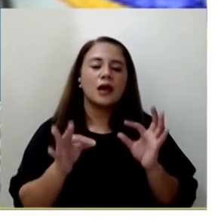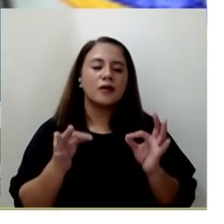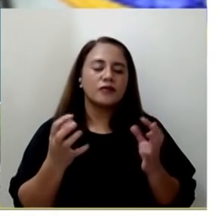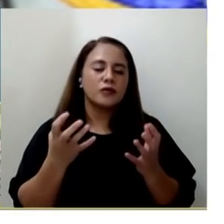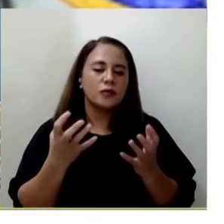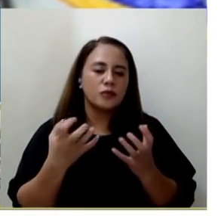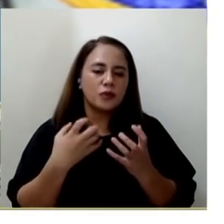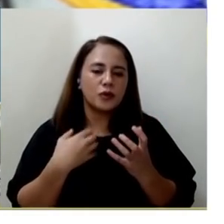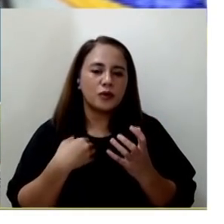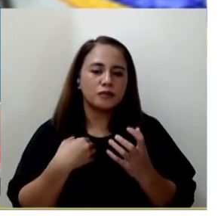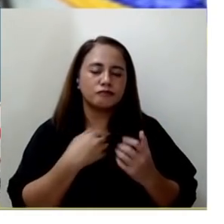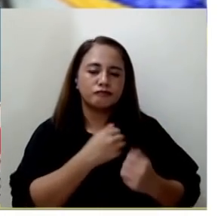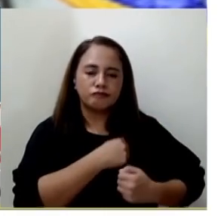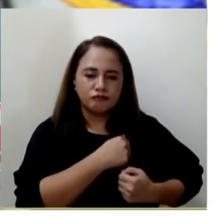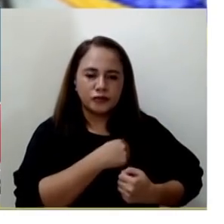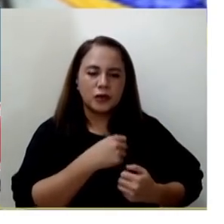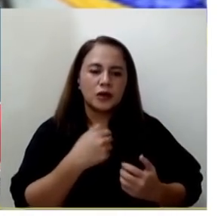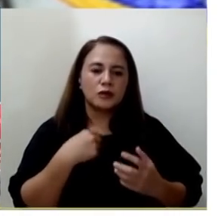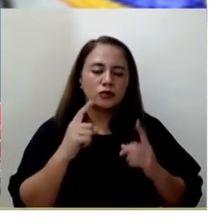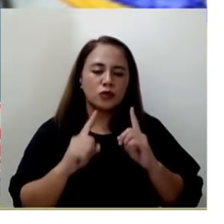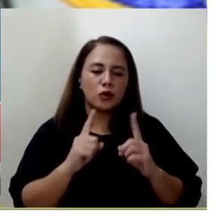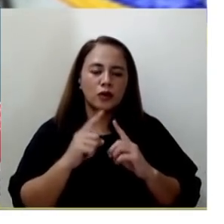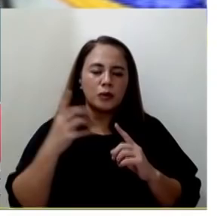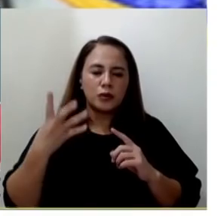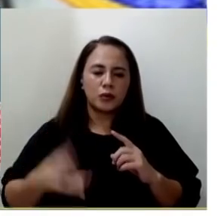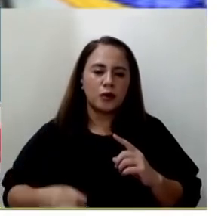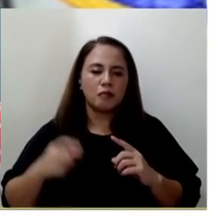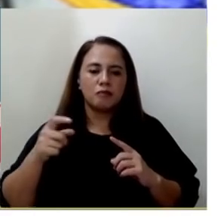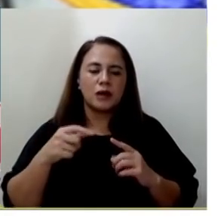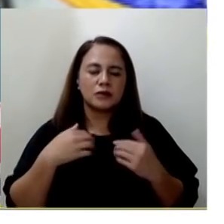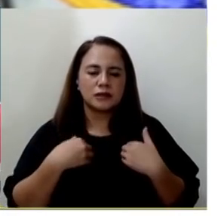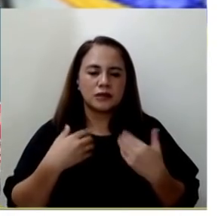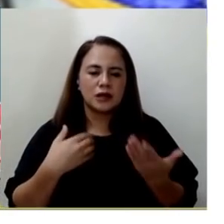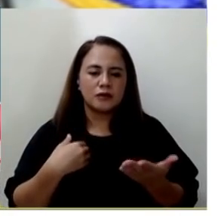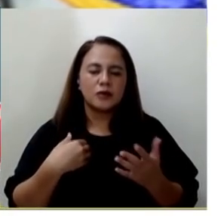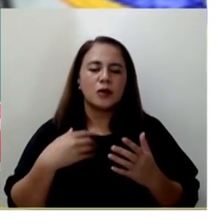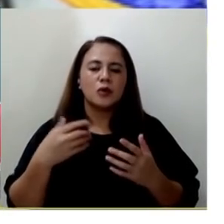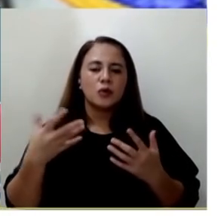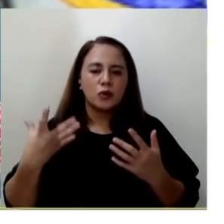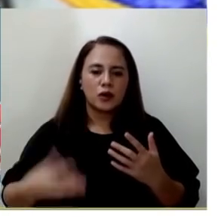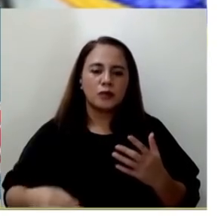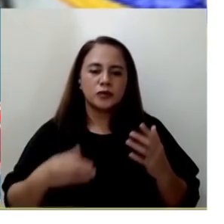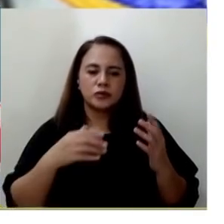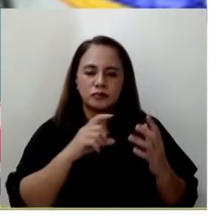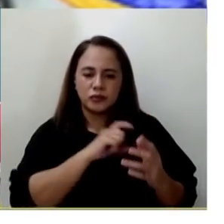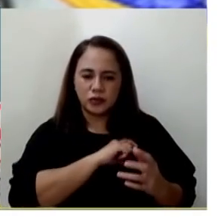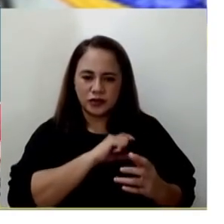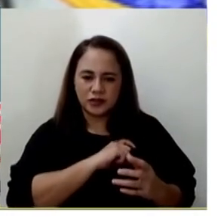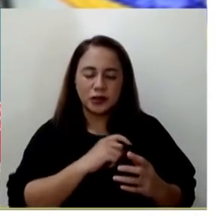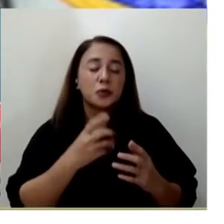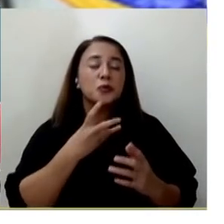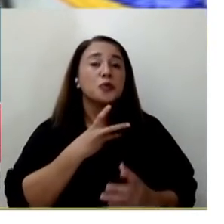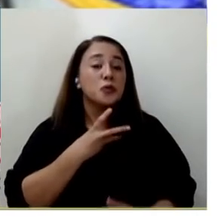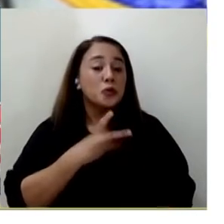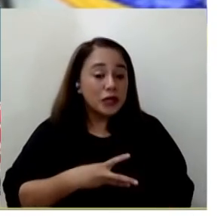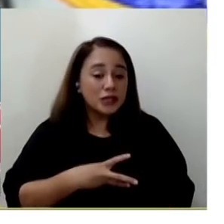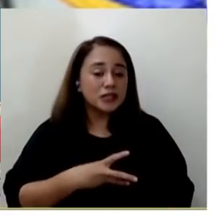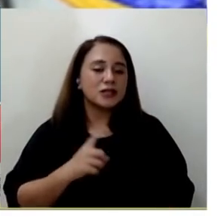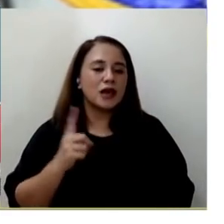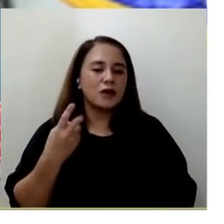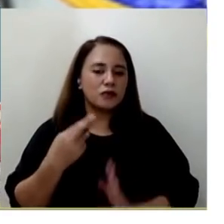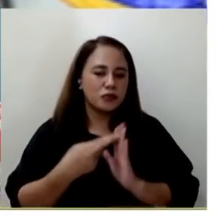the soldiers. When you talk about corruption, you should have your own anti-corruption police. We also wish that the rules